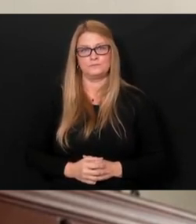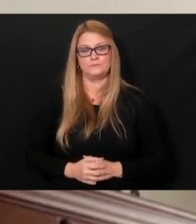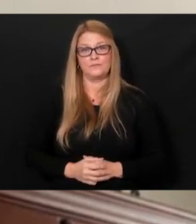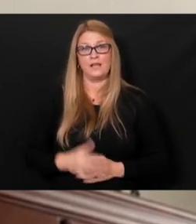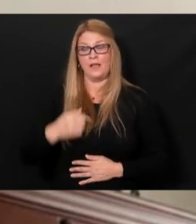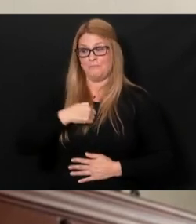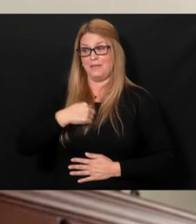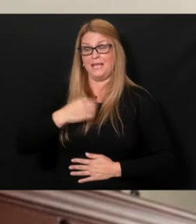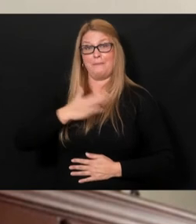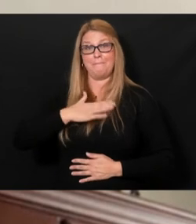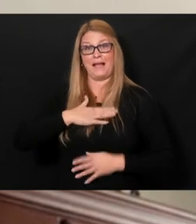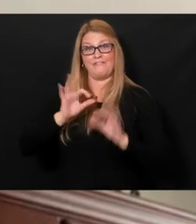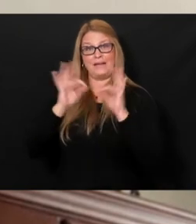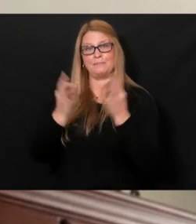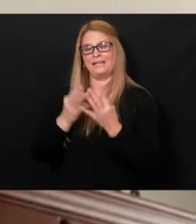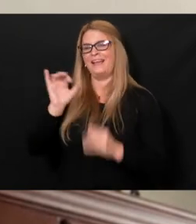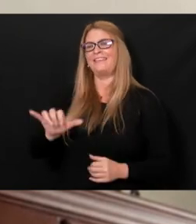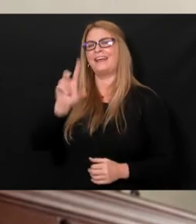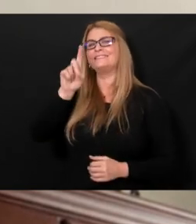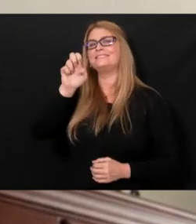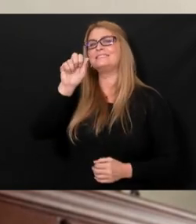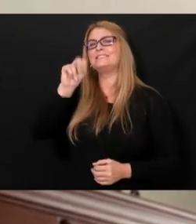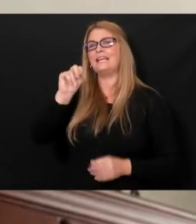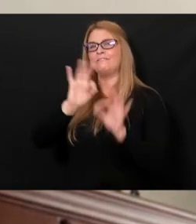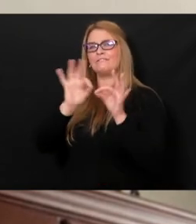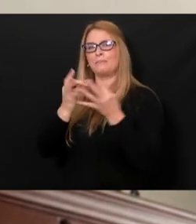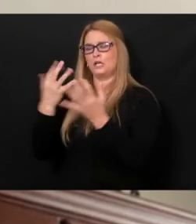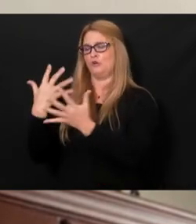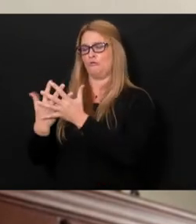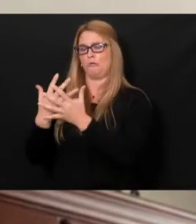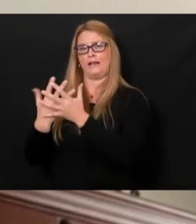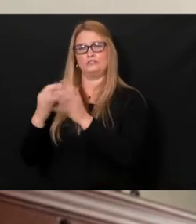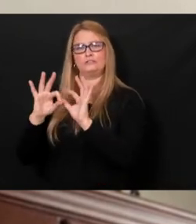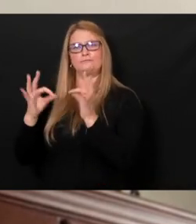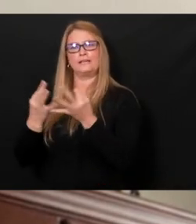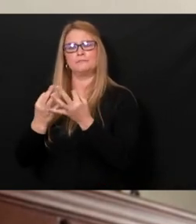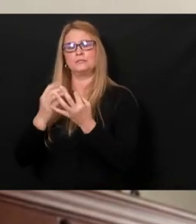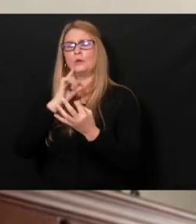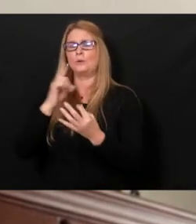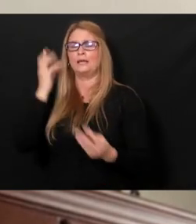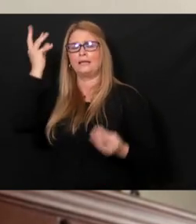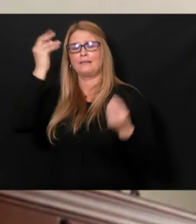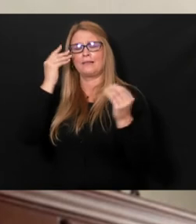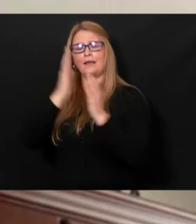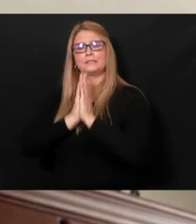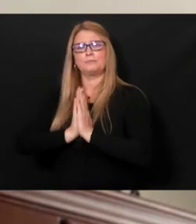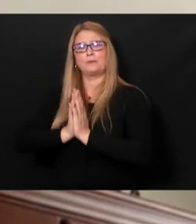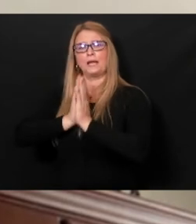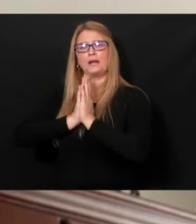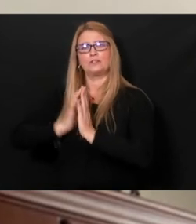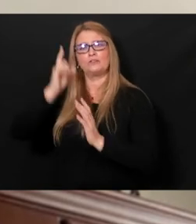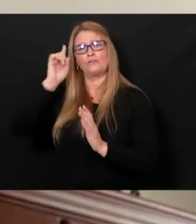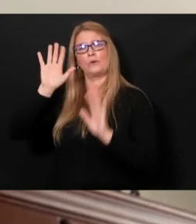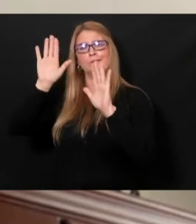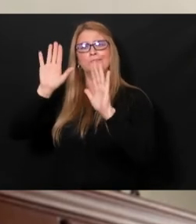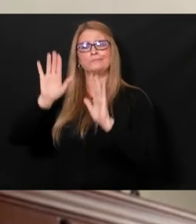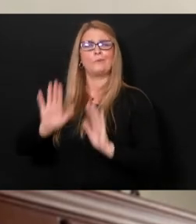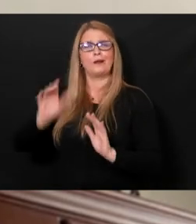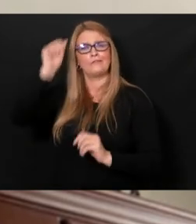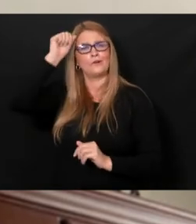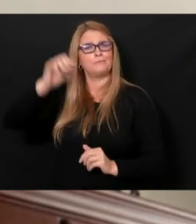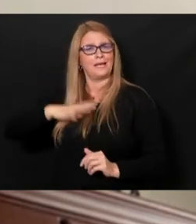to the Dean family and our corrections family, send our thoughts and prayers for the loss of a great